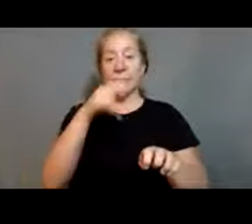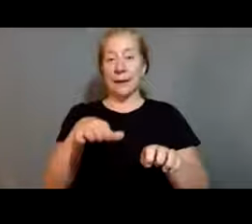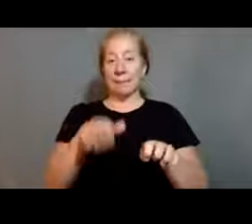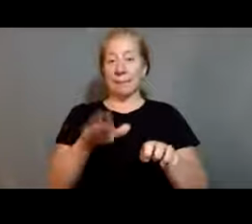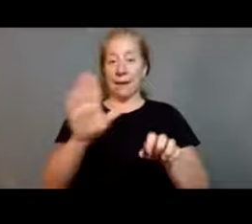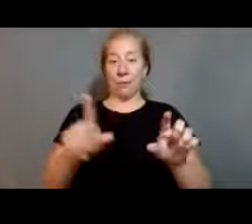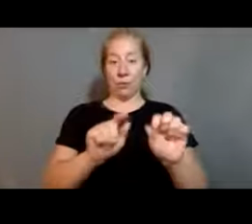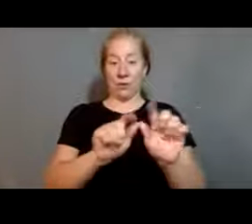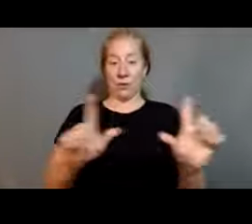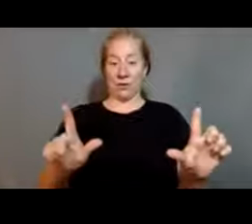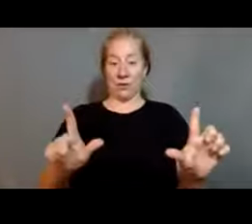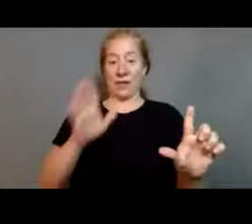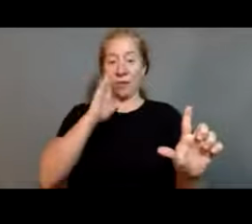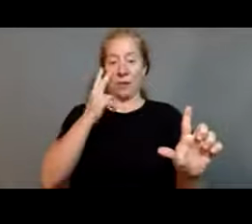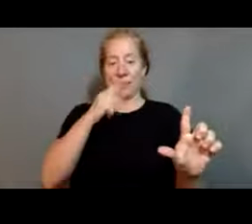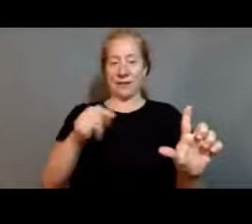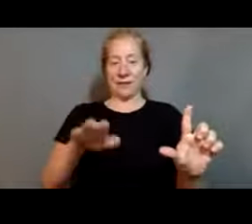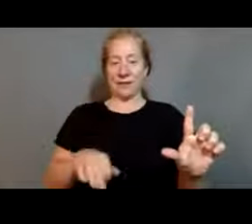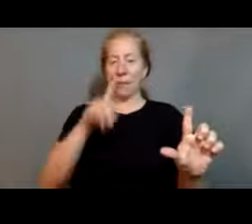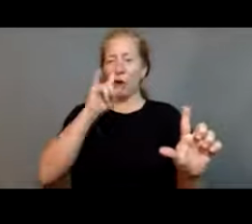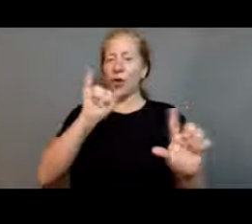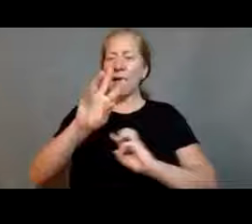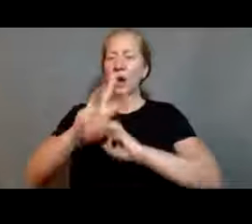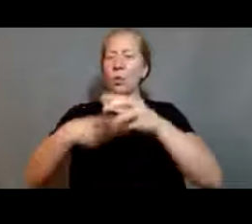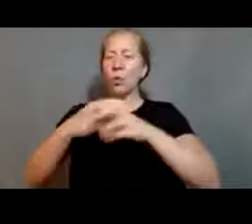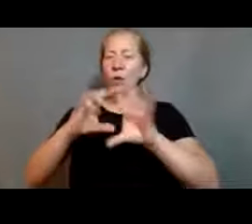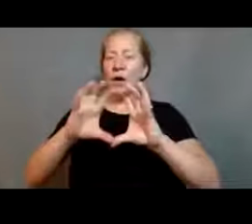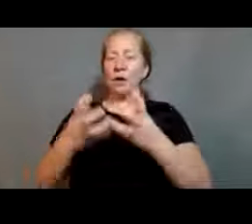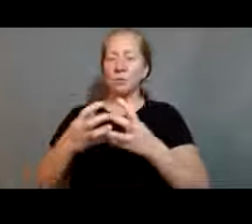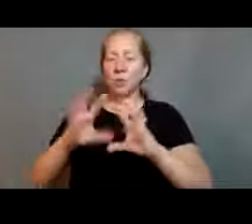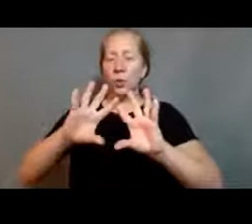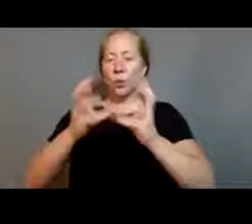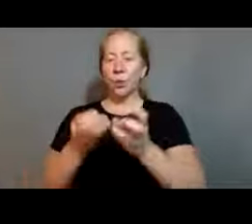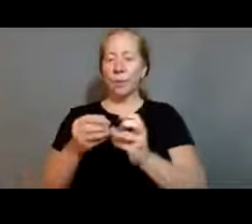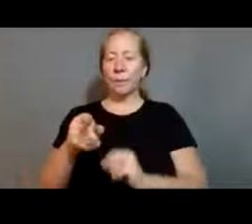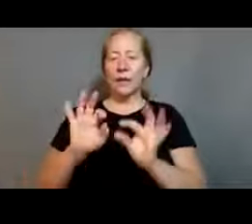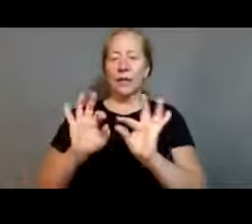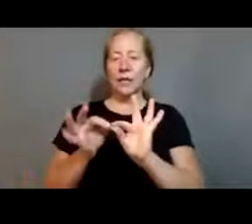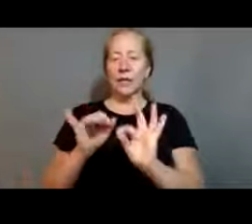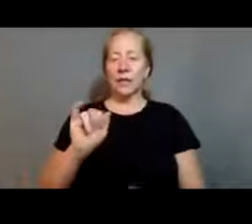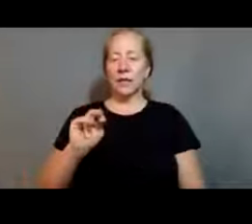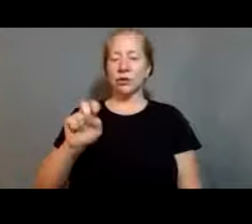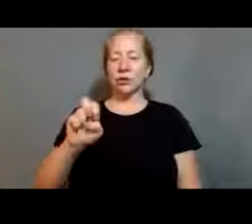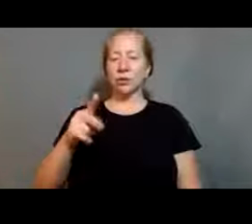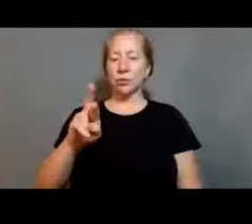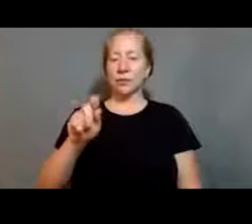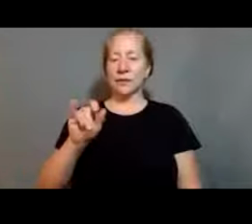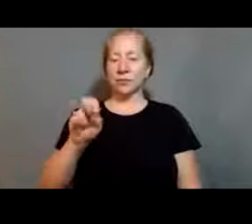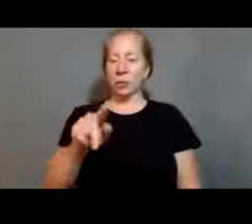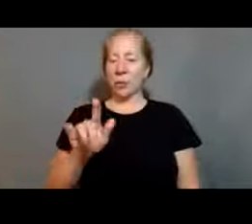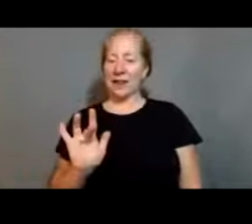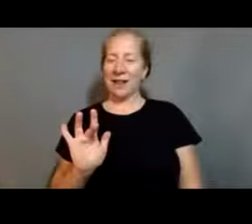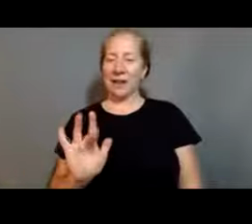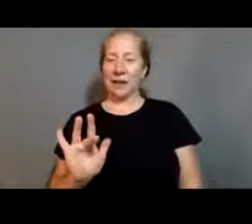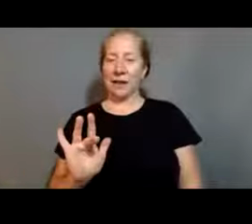here in red. It looks like a globe inside a box. You'll click on that and you'll see a list